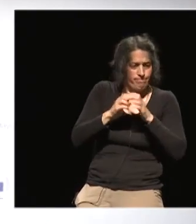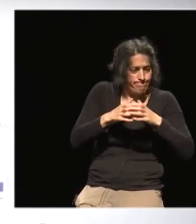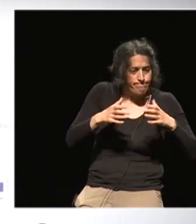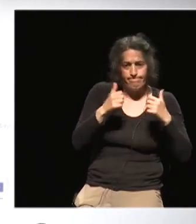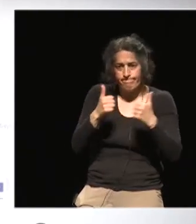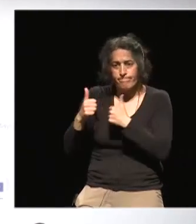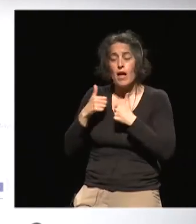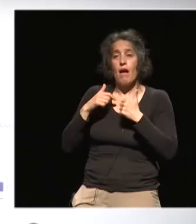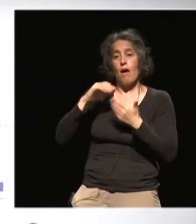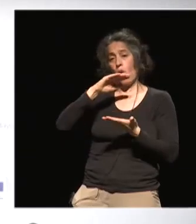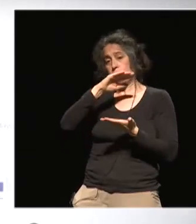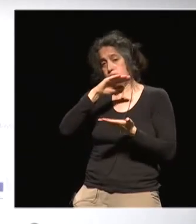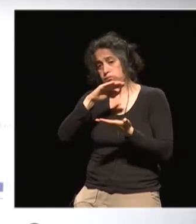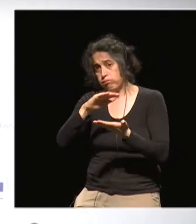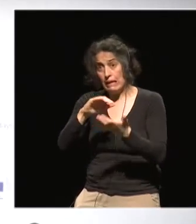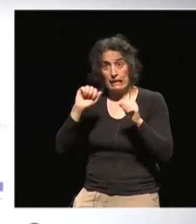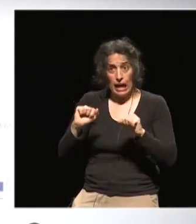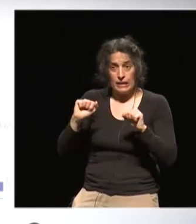up